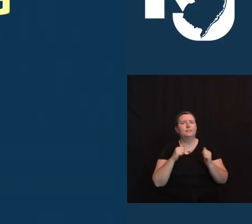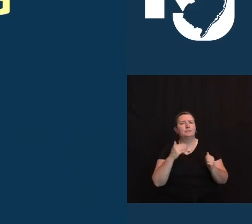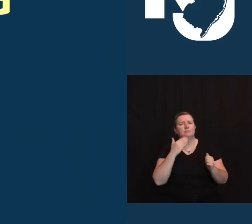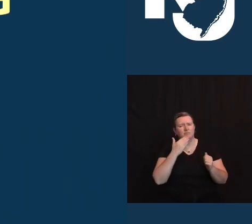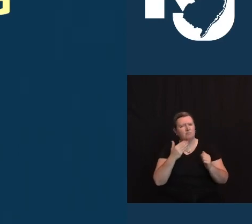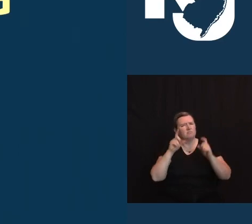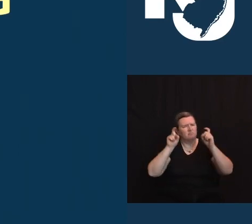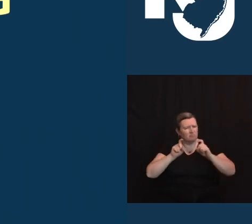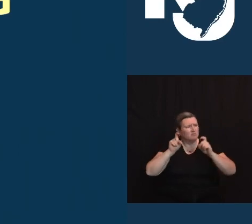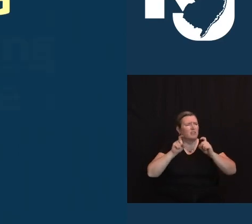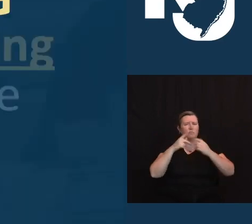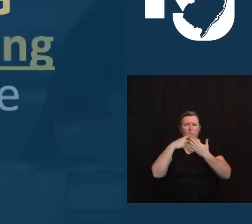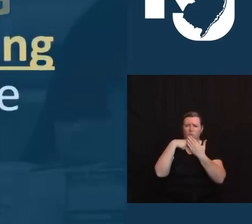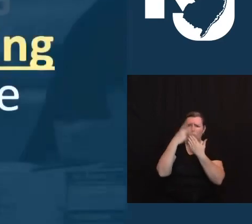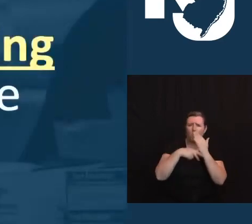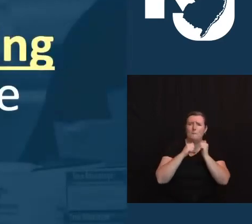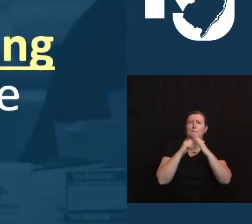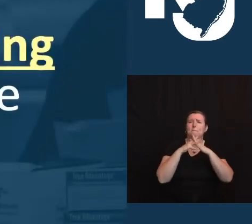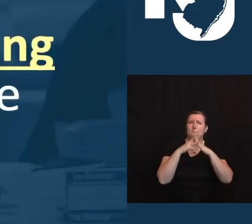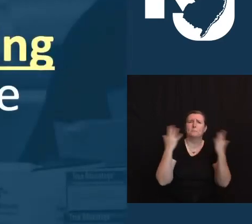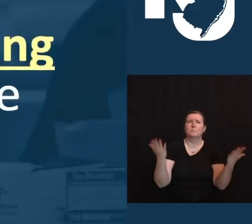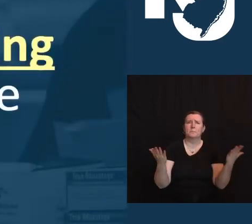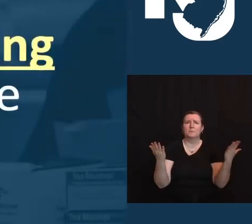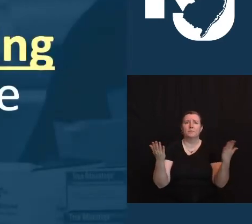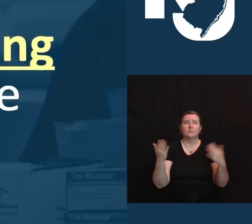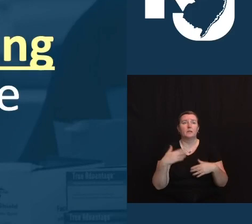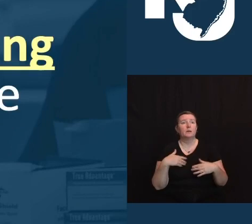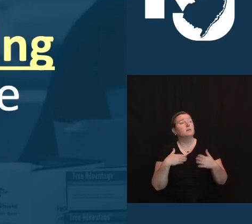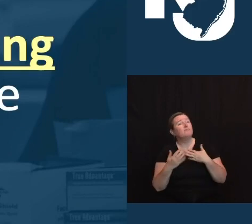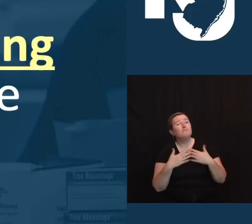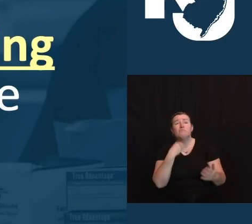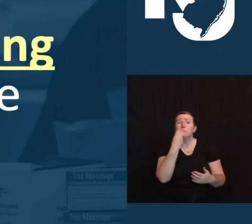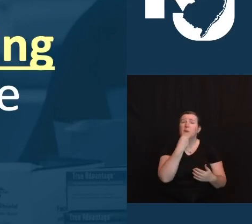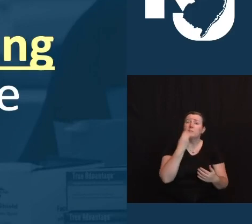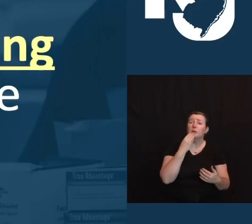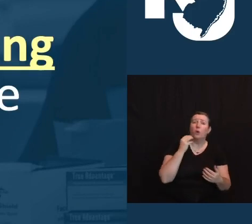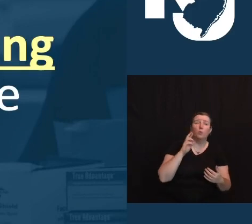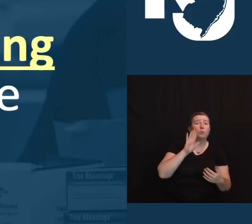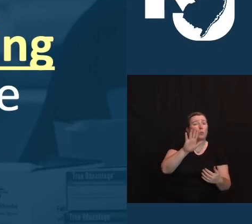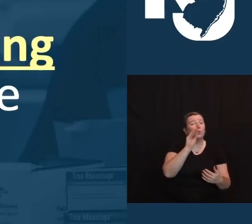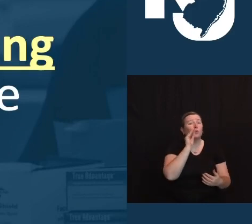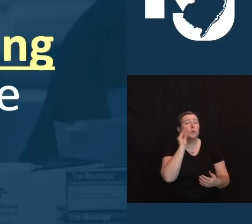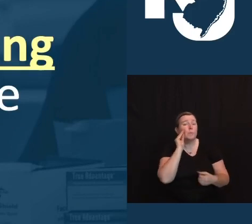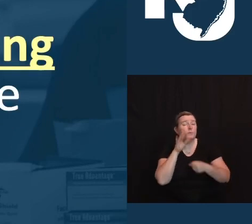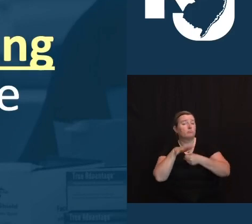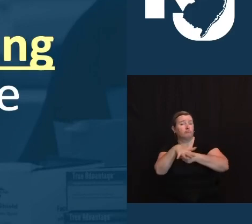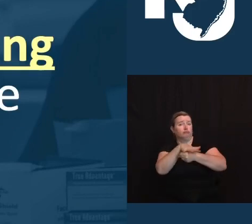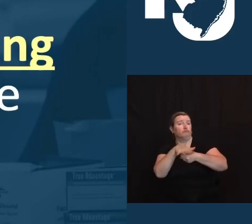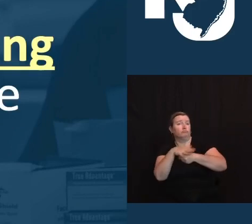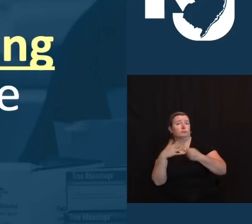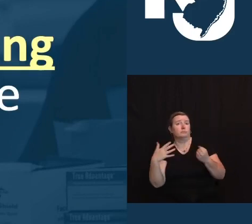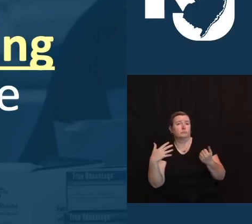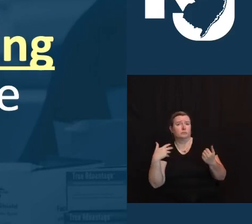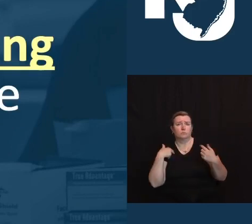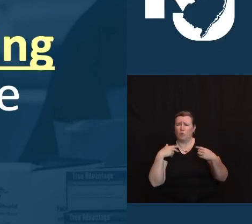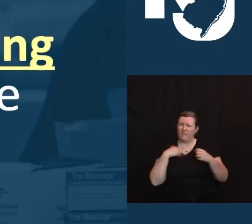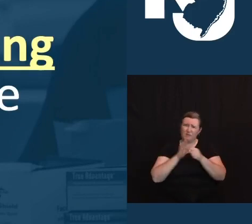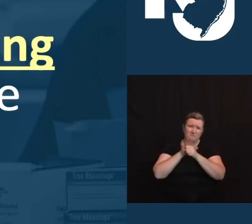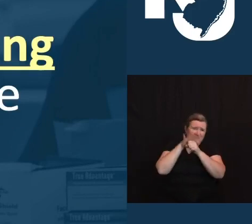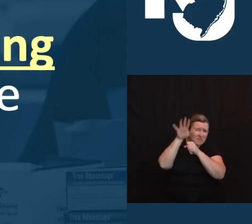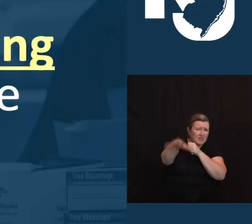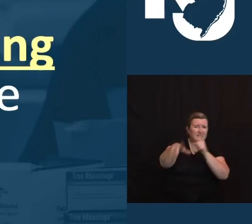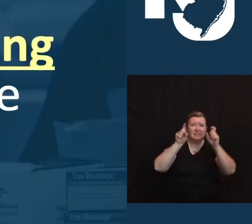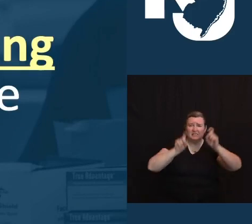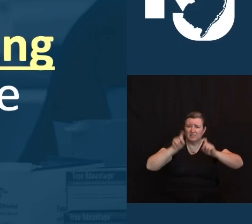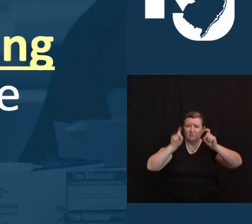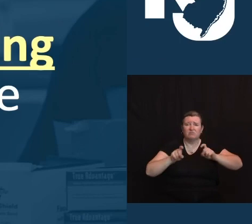motion. And by the way, whether it's in Monmouth County or your county, we have the testing capacity. The turnaround time to get your results